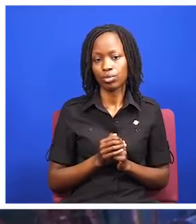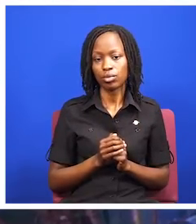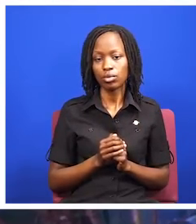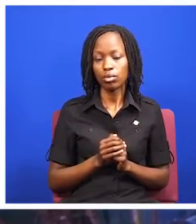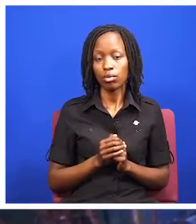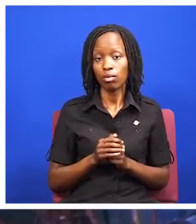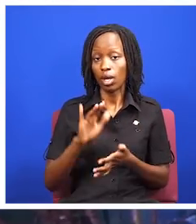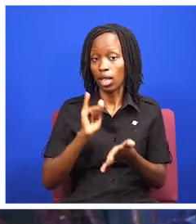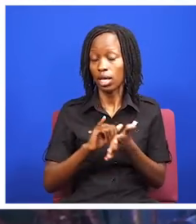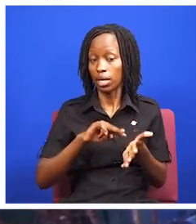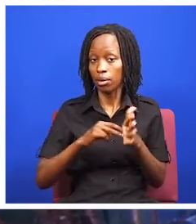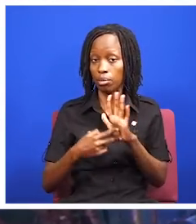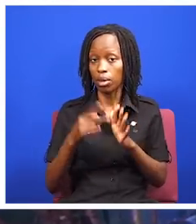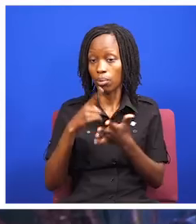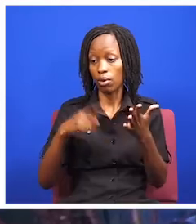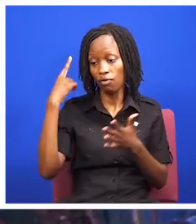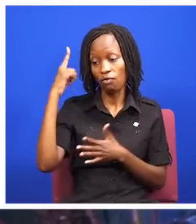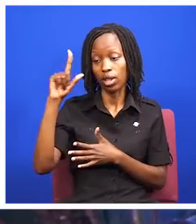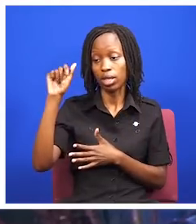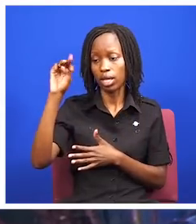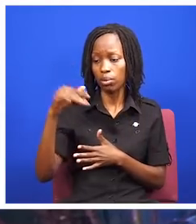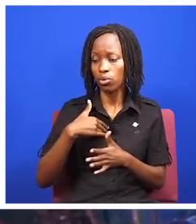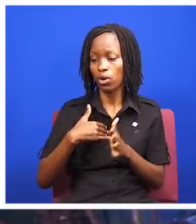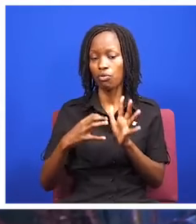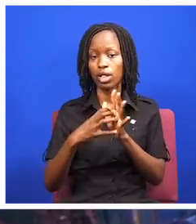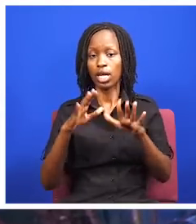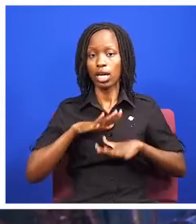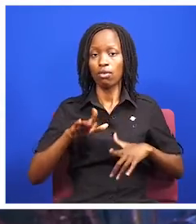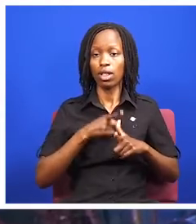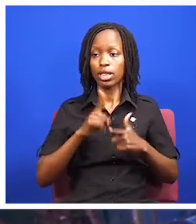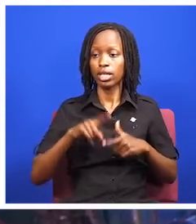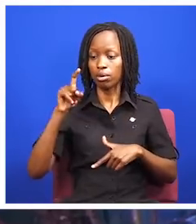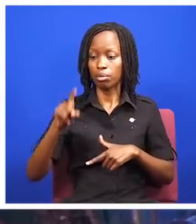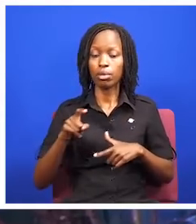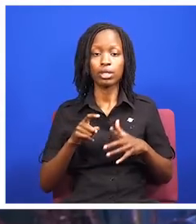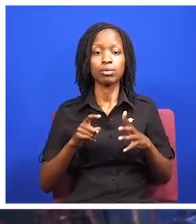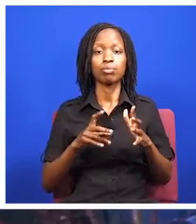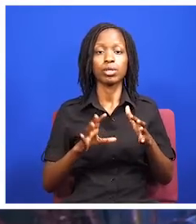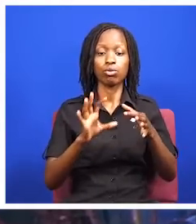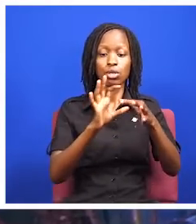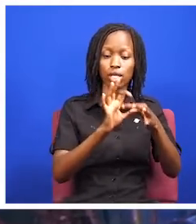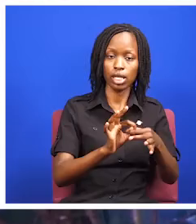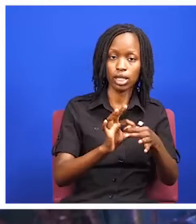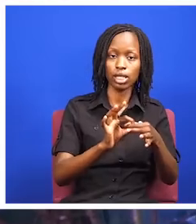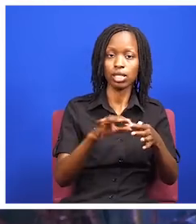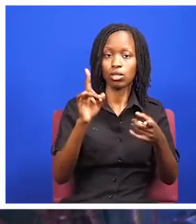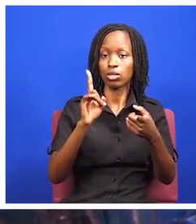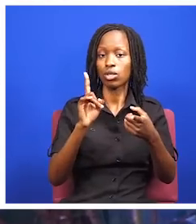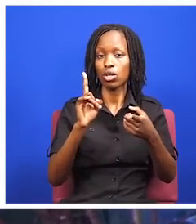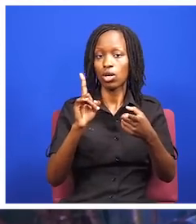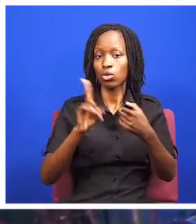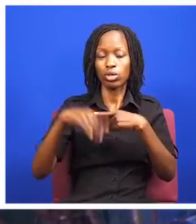all. And that means, for it to give light, it has to be connected to the source or the power